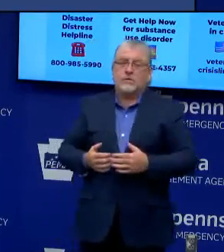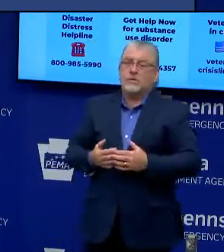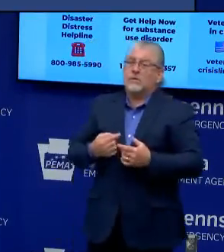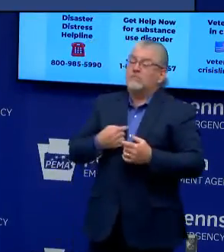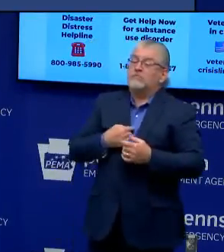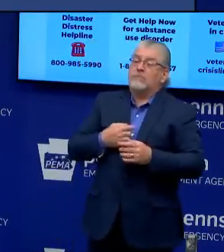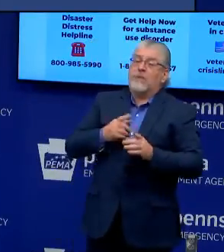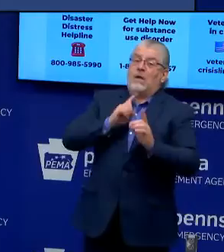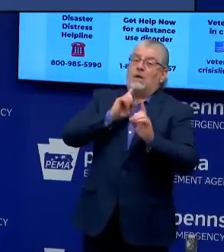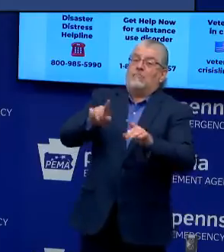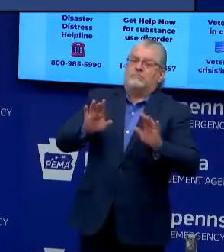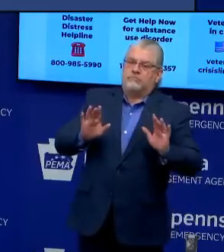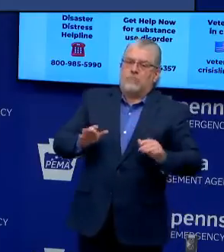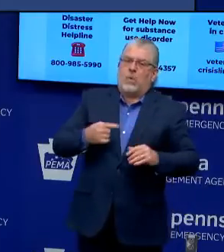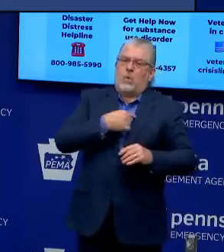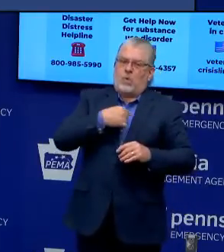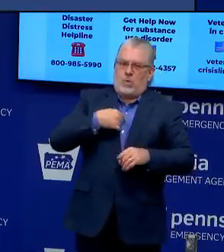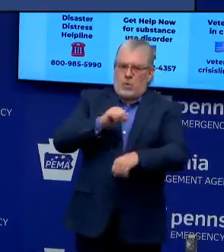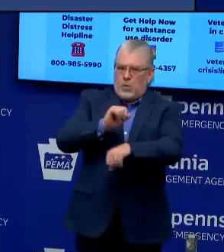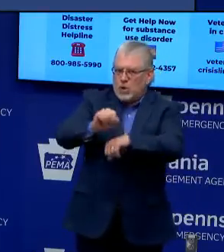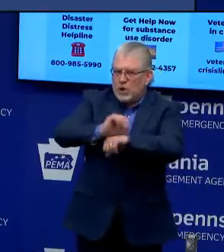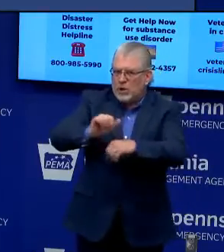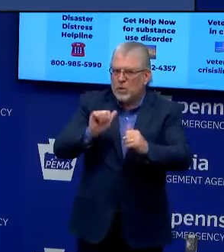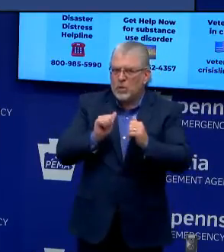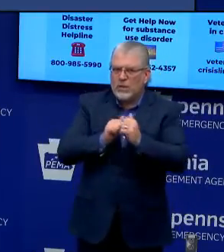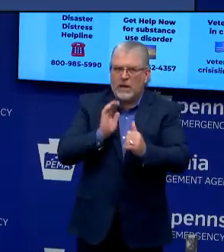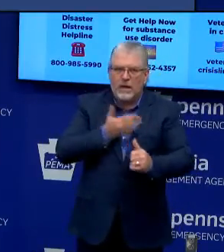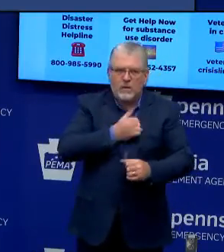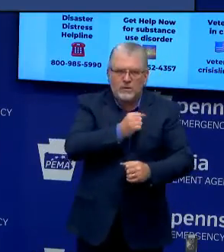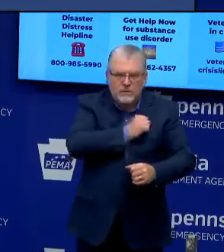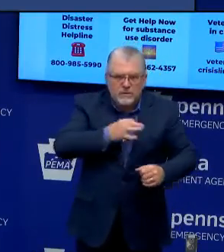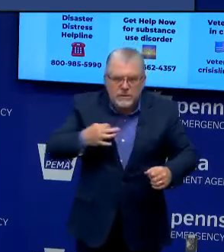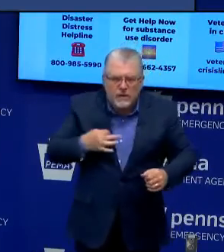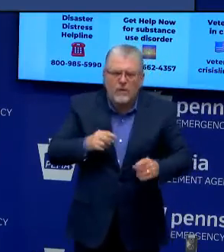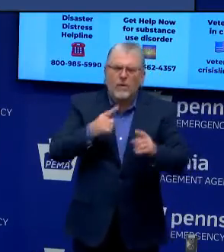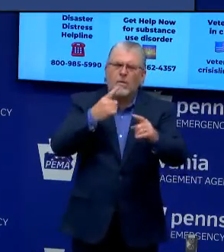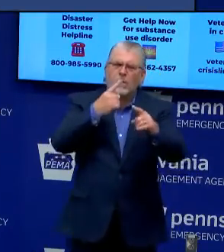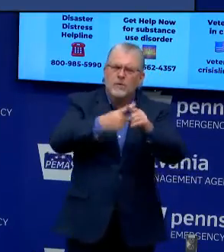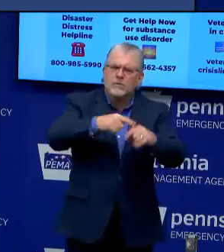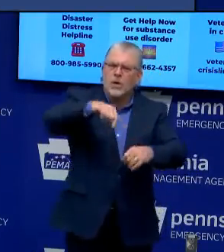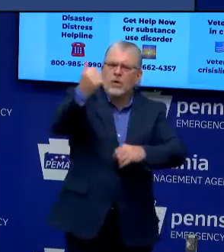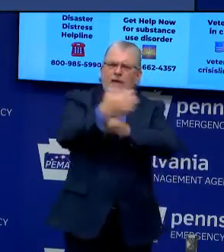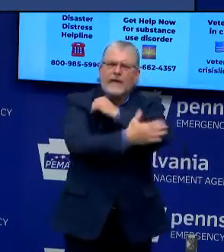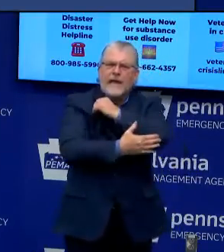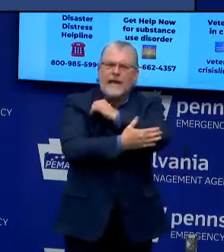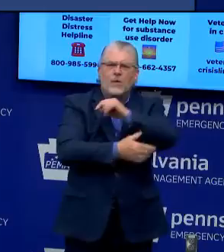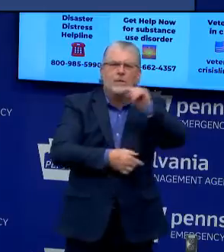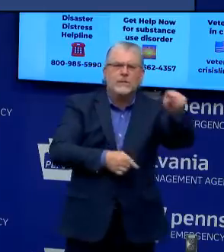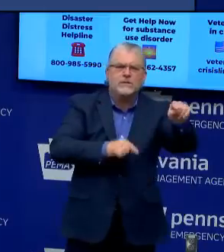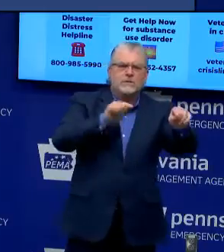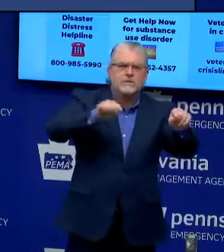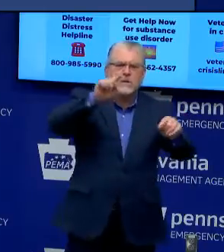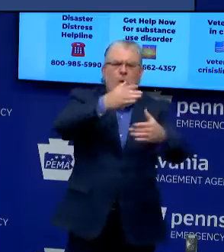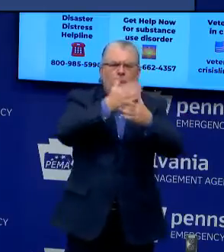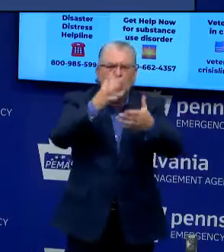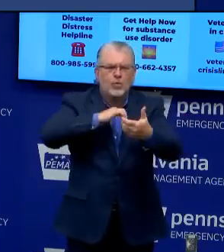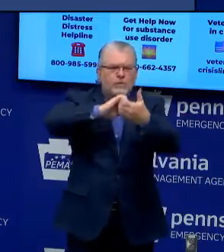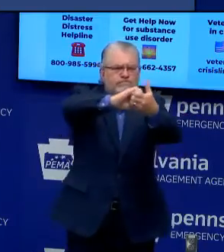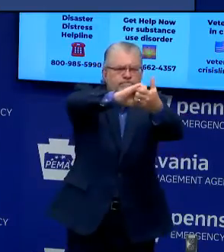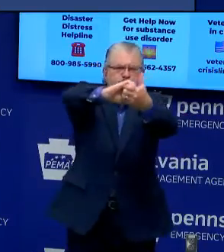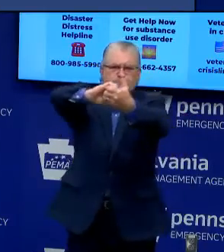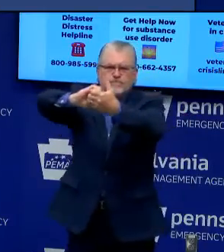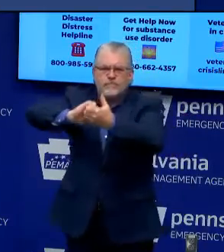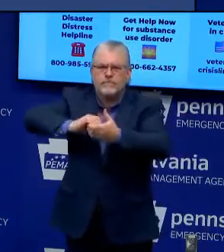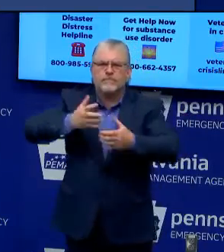our staff. We're going to be working with many local and county and municipal partners on that, as well as our county municipal health